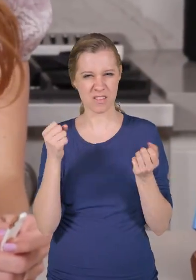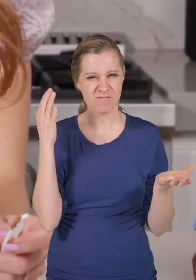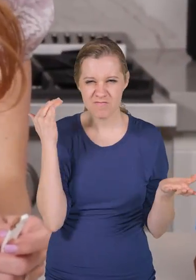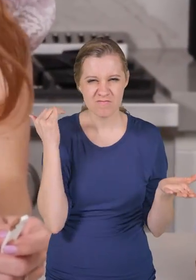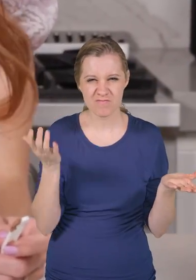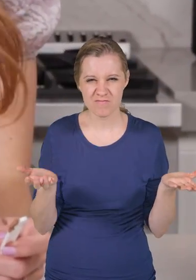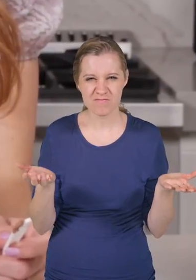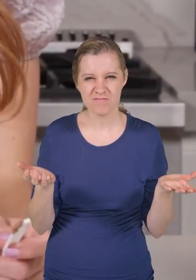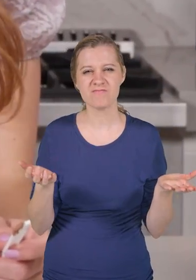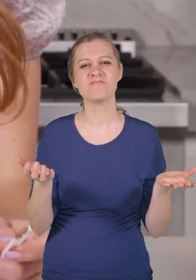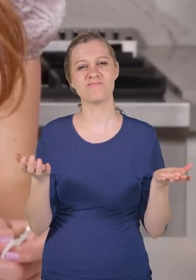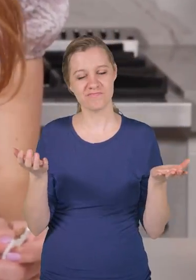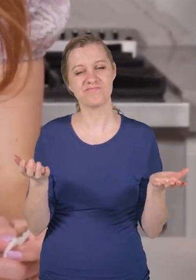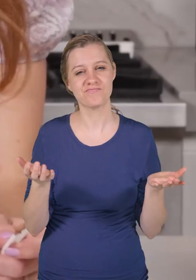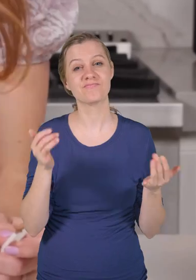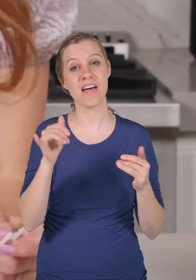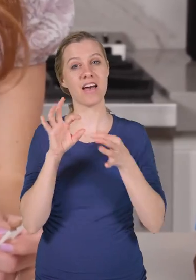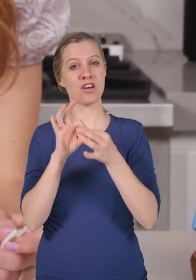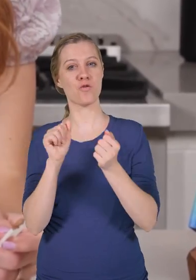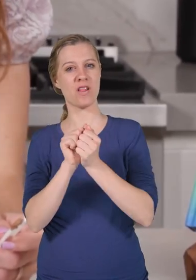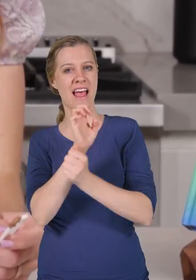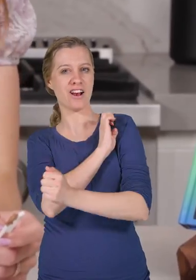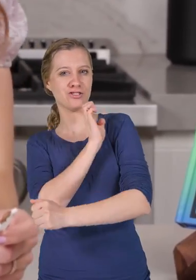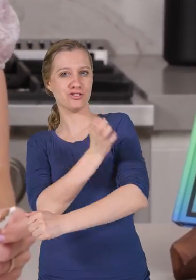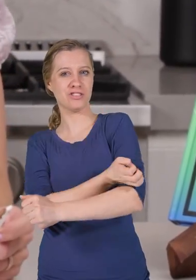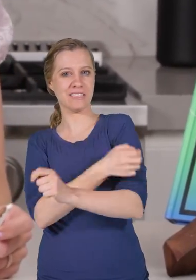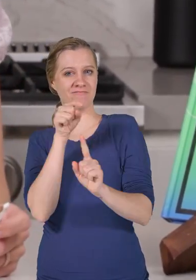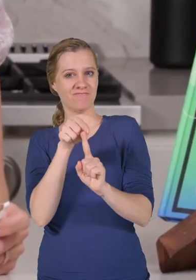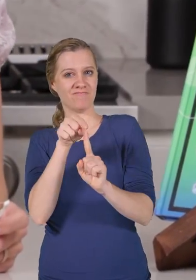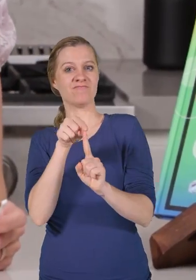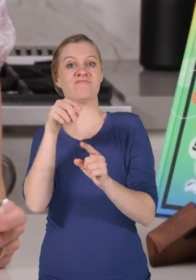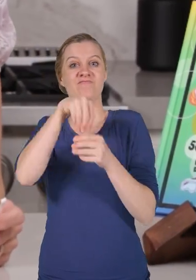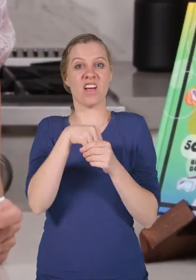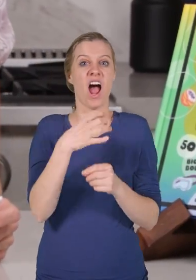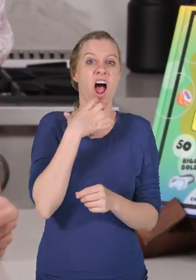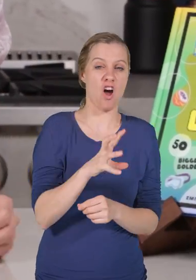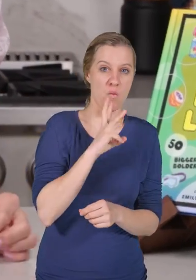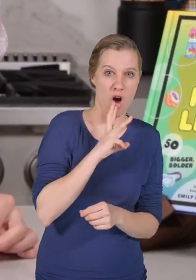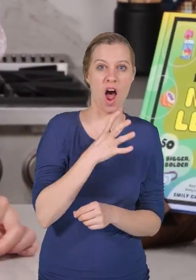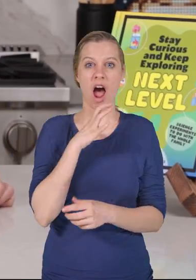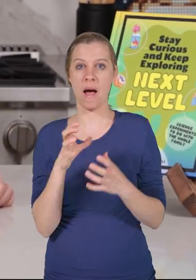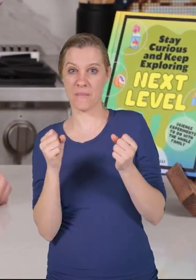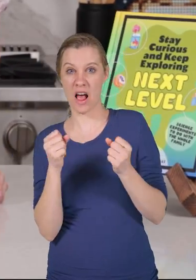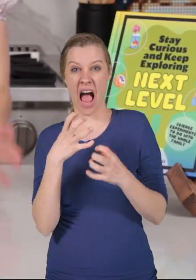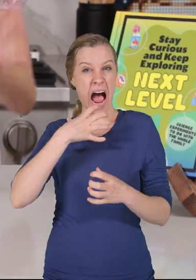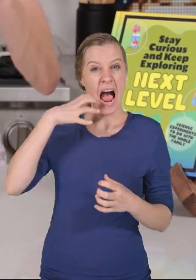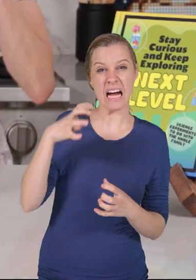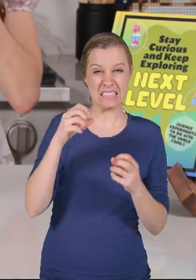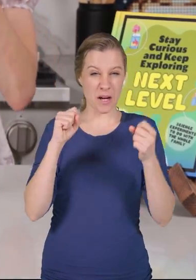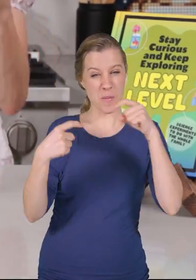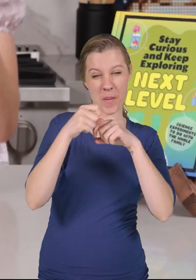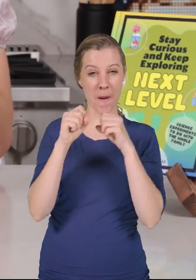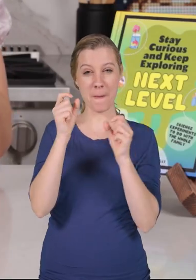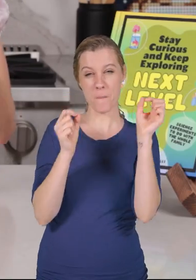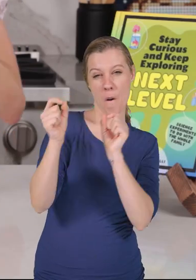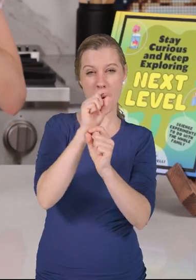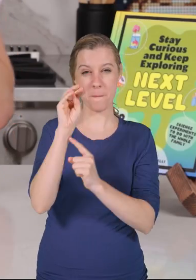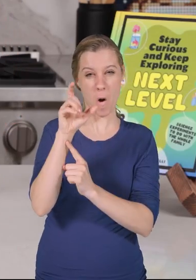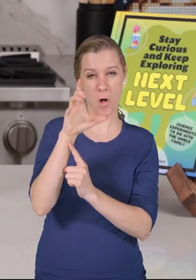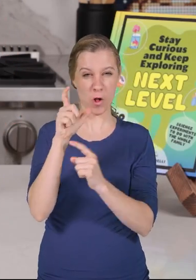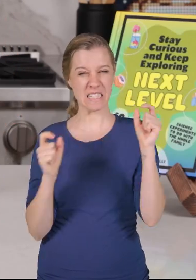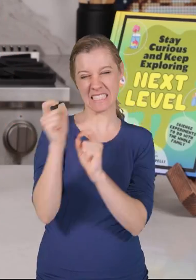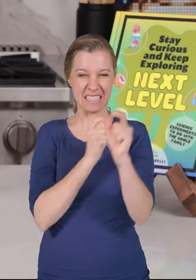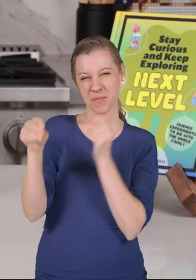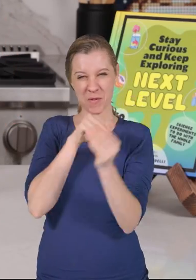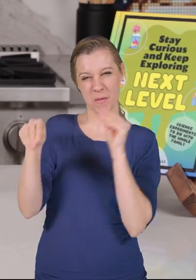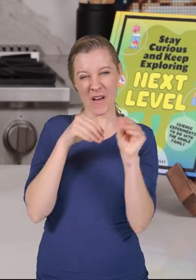water or cold milk? Well, that has to do with the energy that's in hot water and hot milk. When it's hot, all of those molecules are